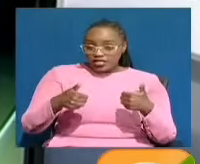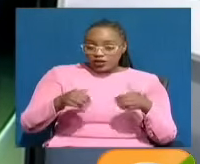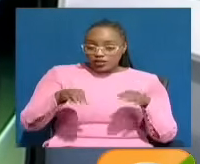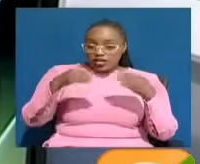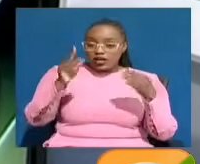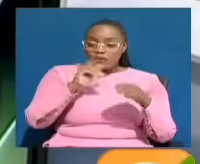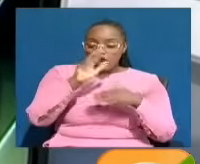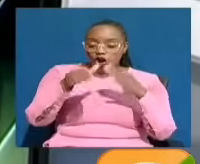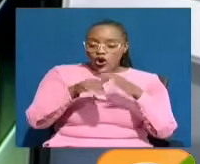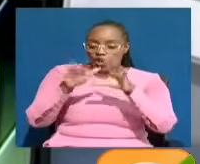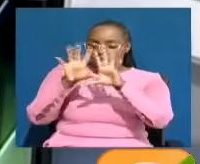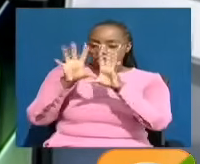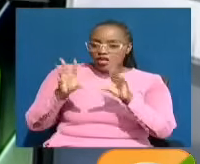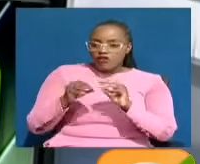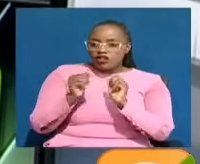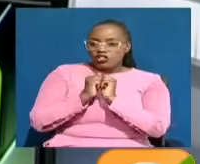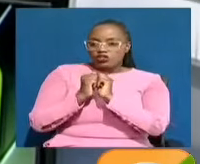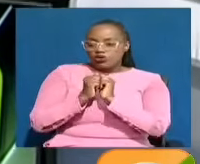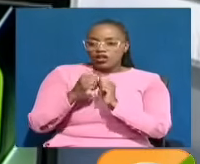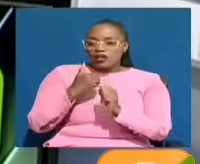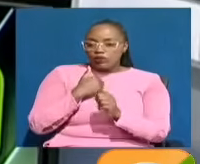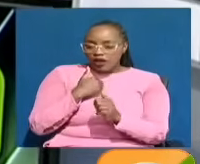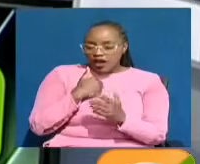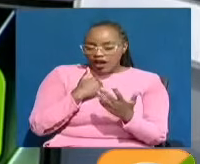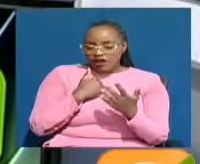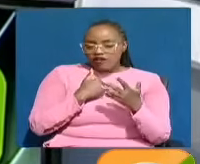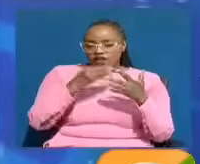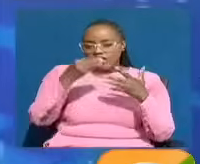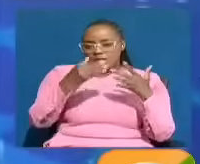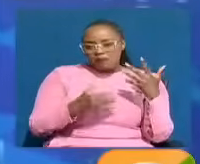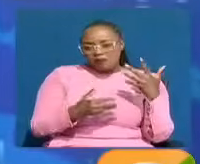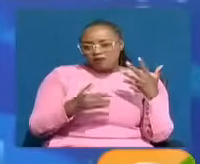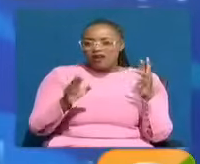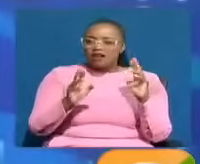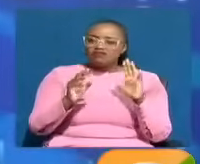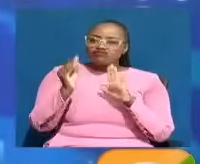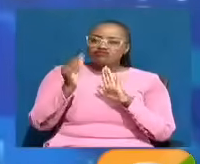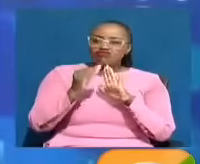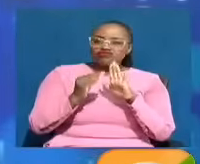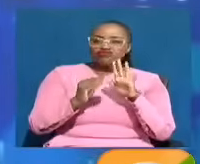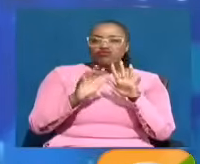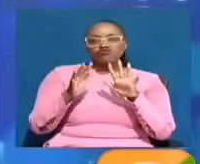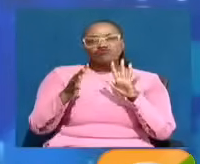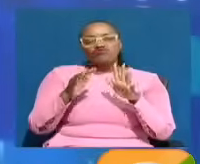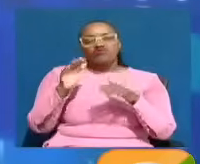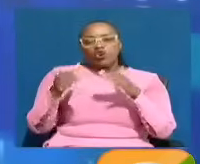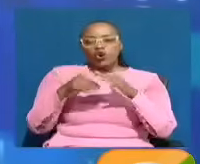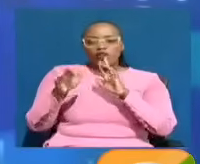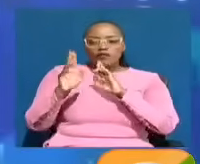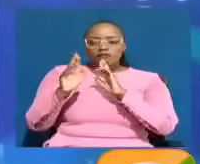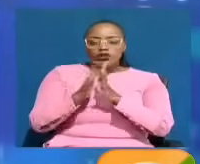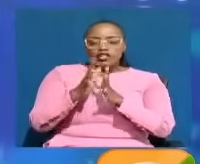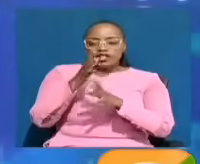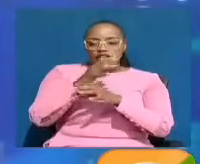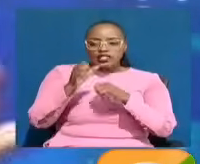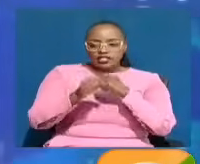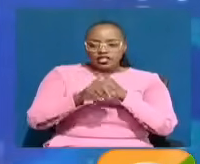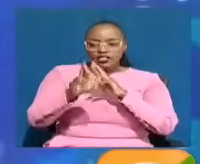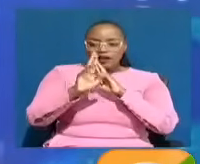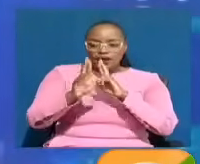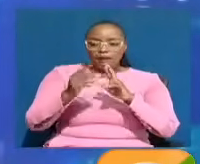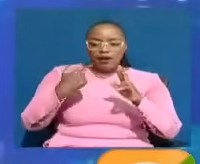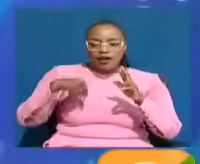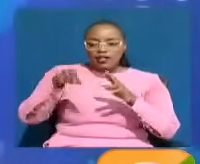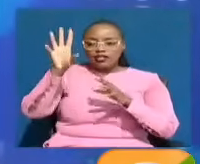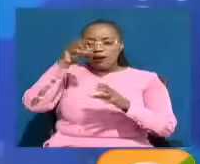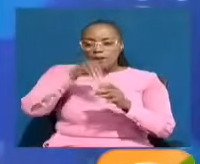them are together, we already have a team. We already have a set of the whole report and the structure of the report. And we're